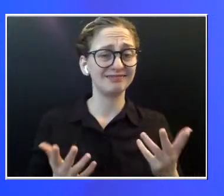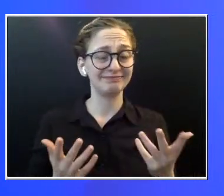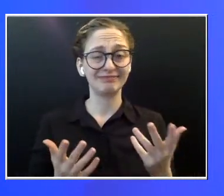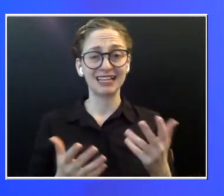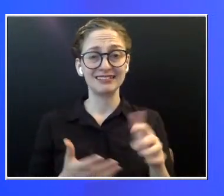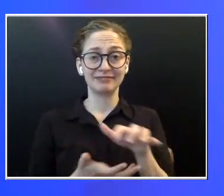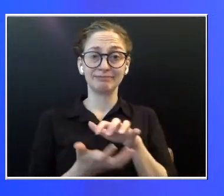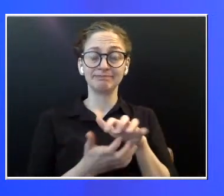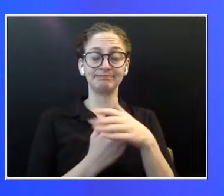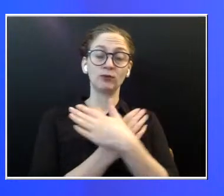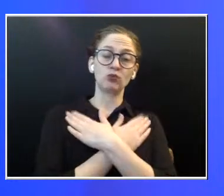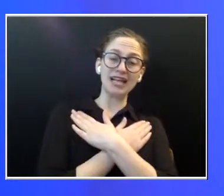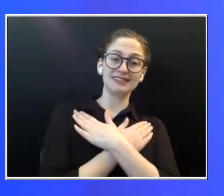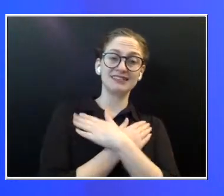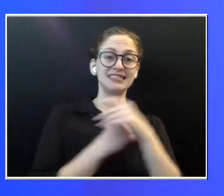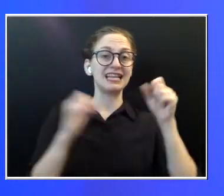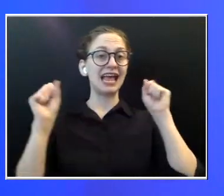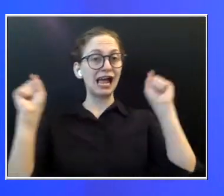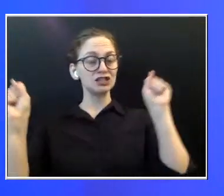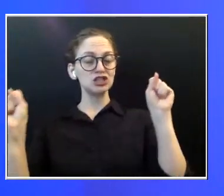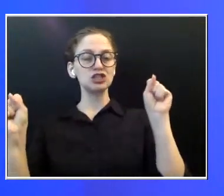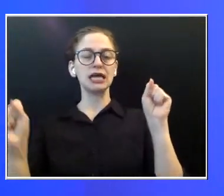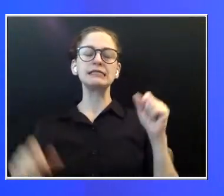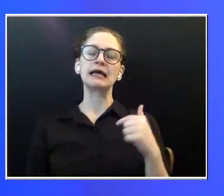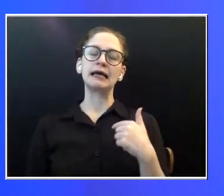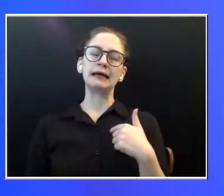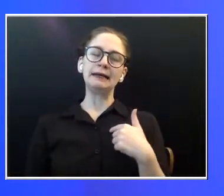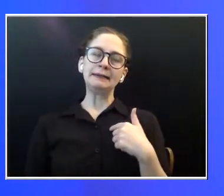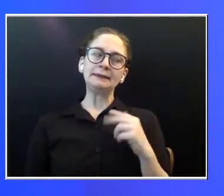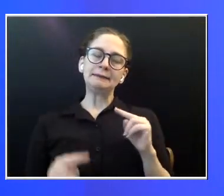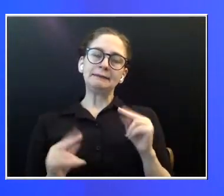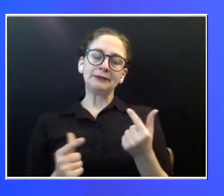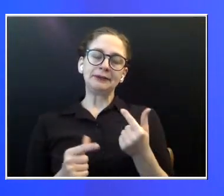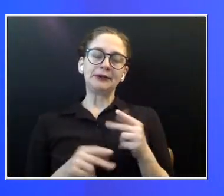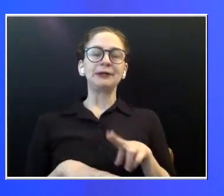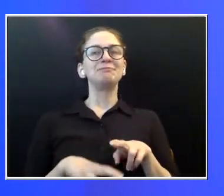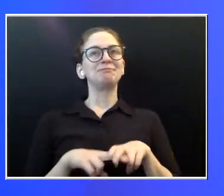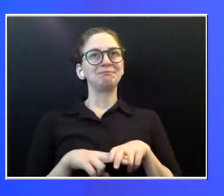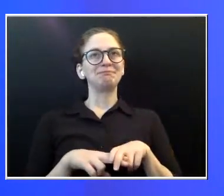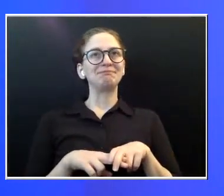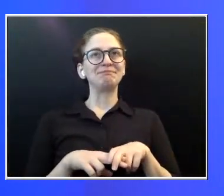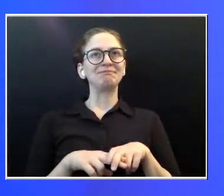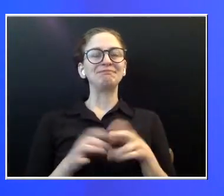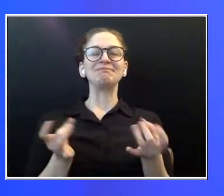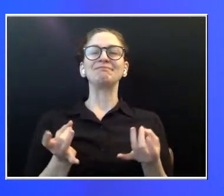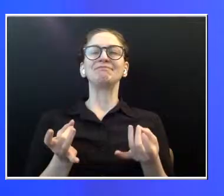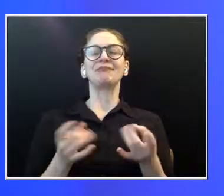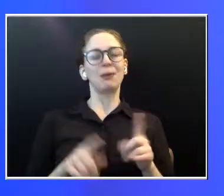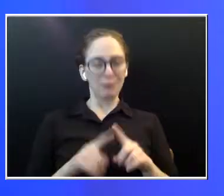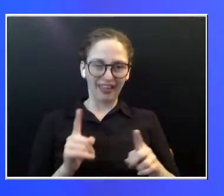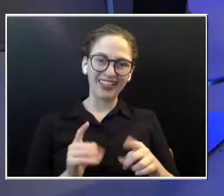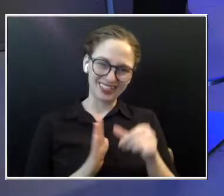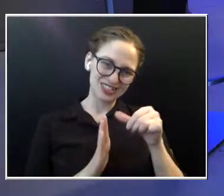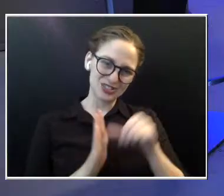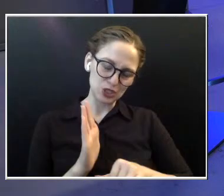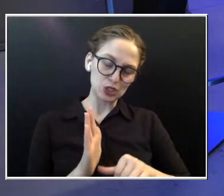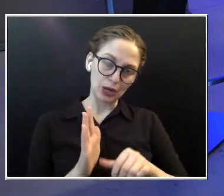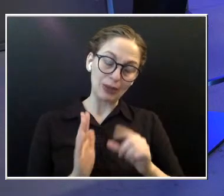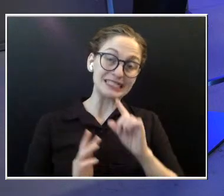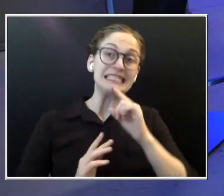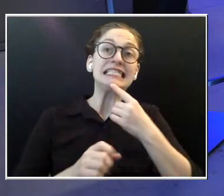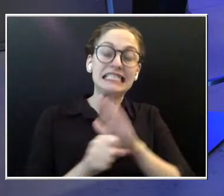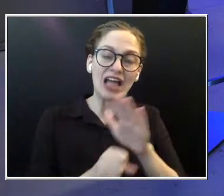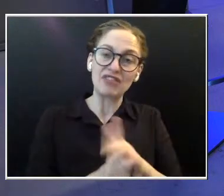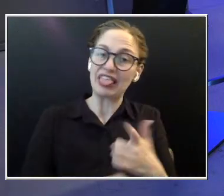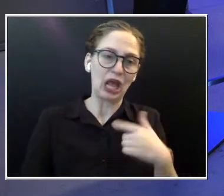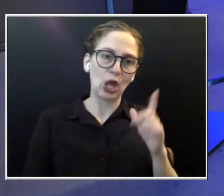not very good at sitting still, but the surgery was extensive enough that I couldn't move, so yeah, you sitting was still good. For a while. There you